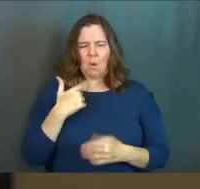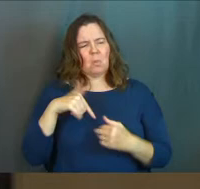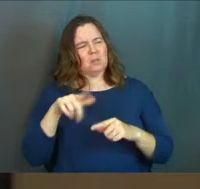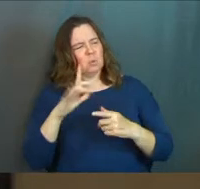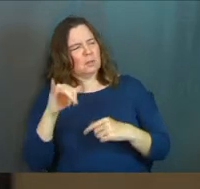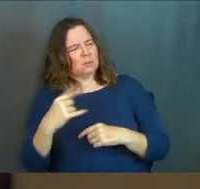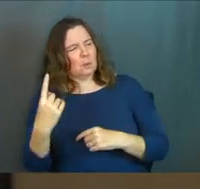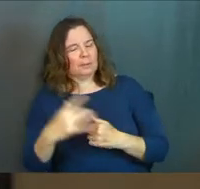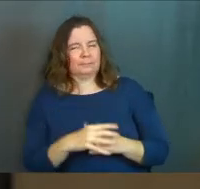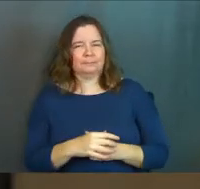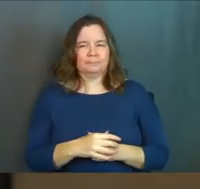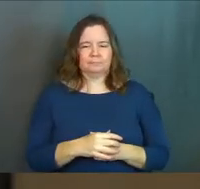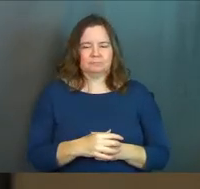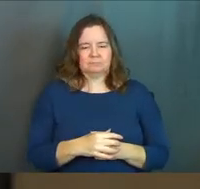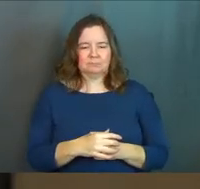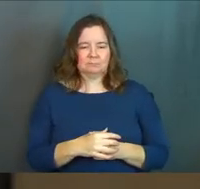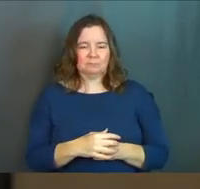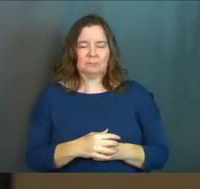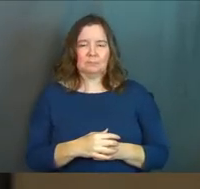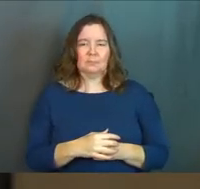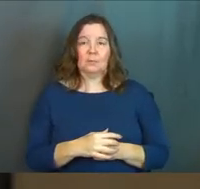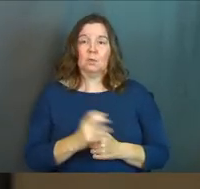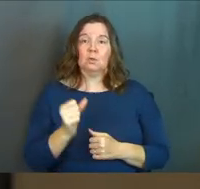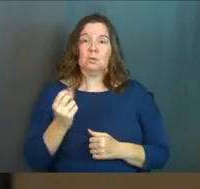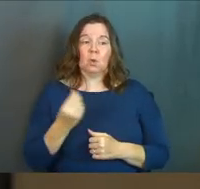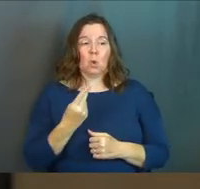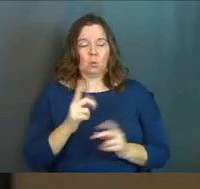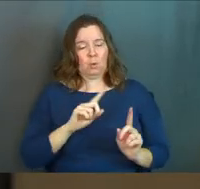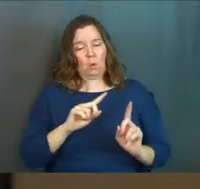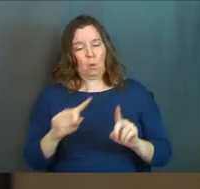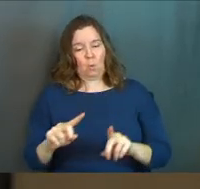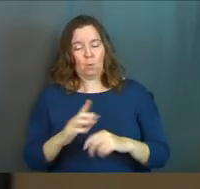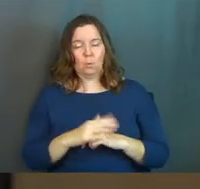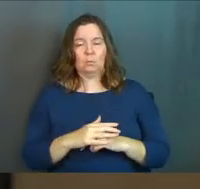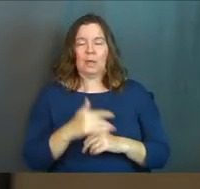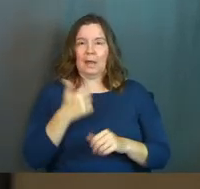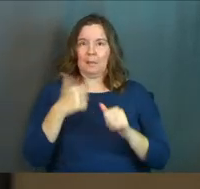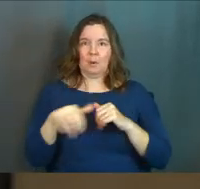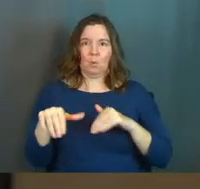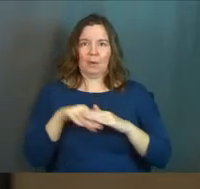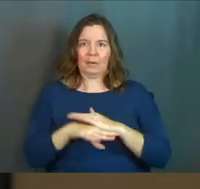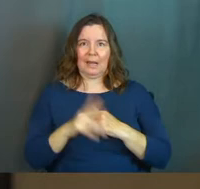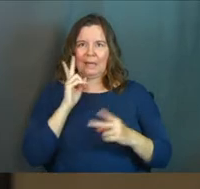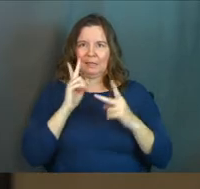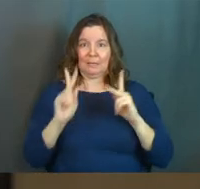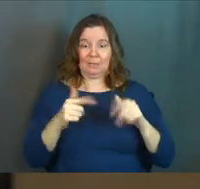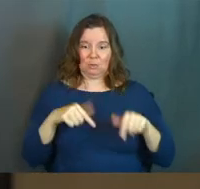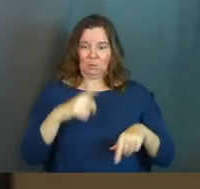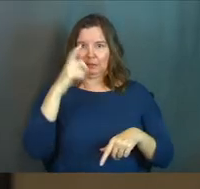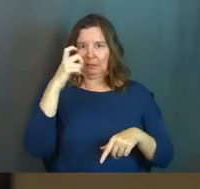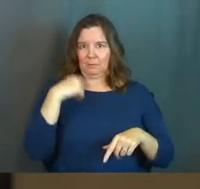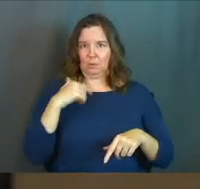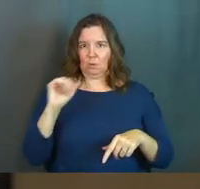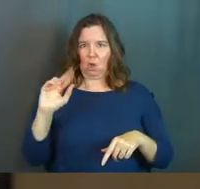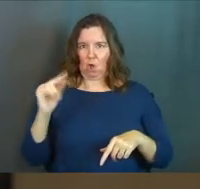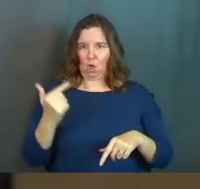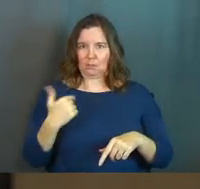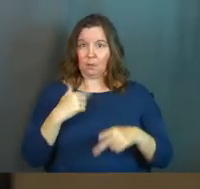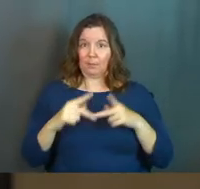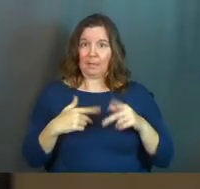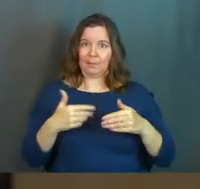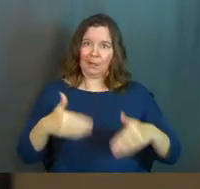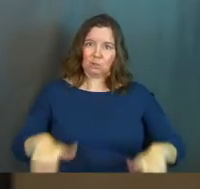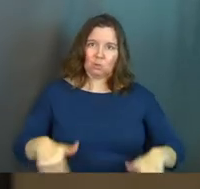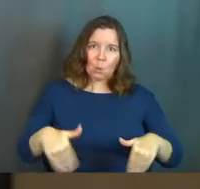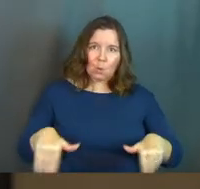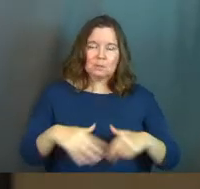go to this church. Why not? So we go, and I remember walking in, I see people, this is during the summer, this is August. You got people